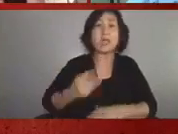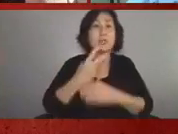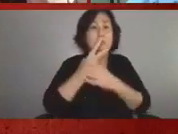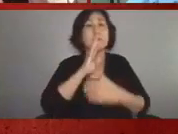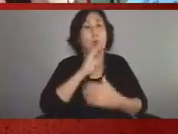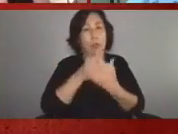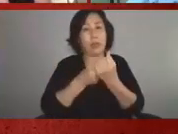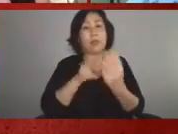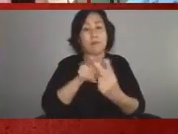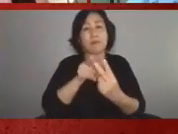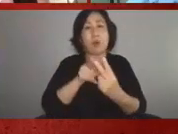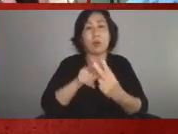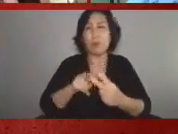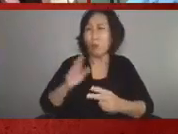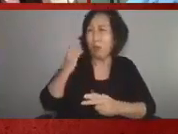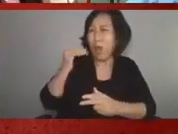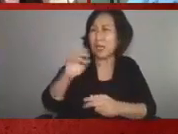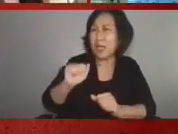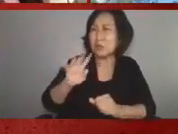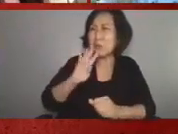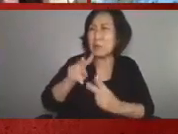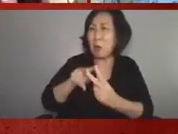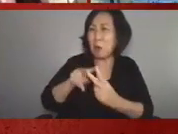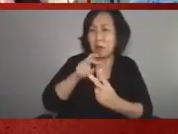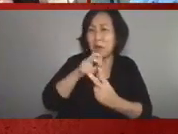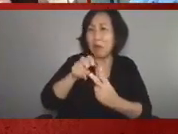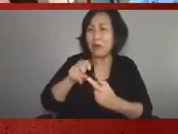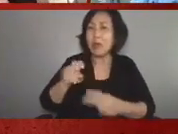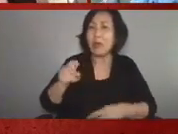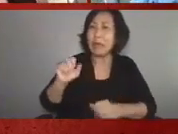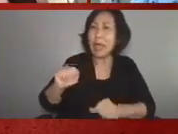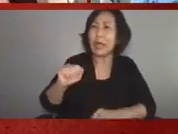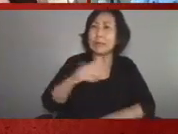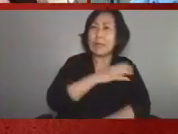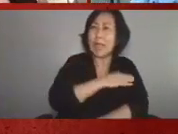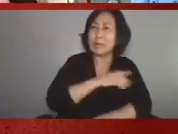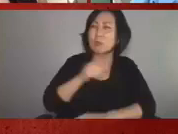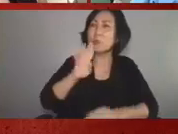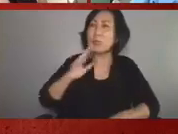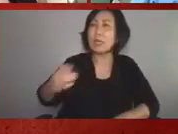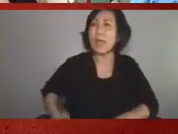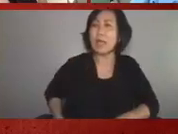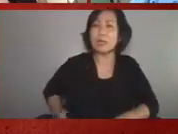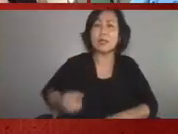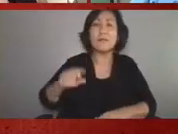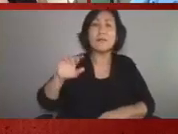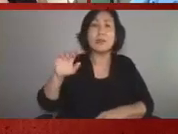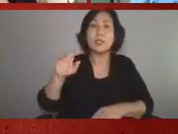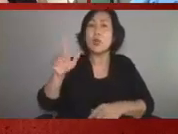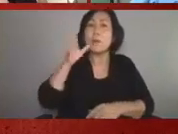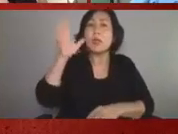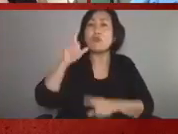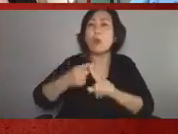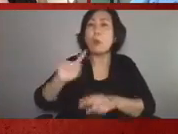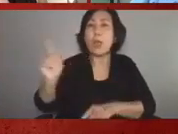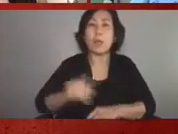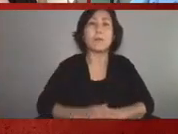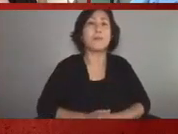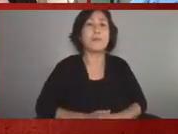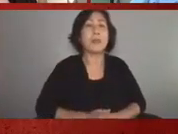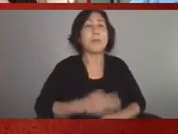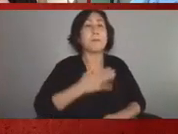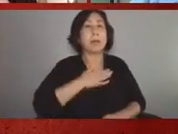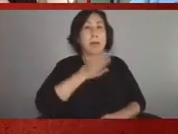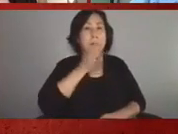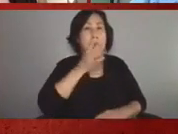Wow. Yeah. Gee, how come? Yeah. How come you're so well versed in Mandarin if you're Cantonese? Where are your parents from? My